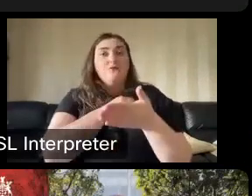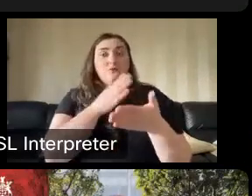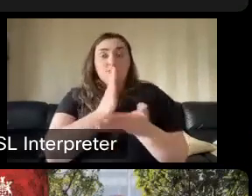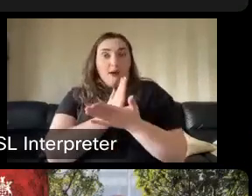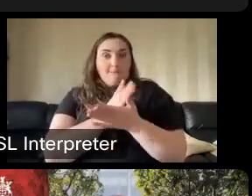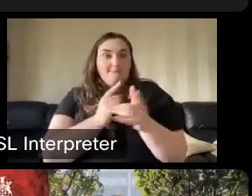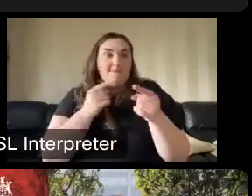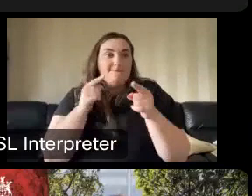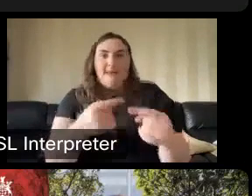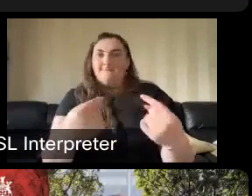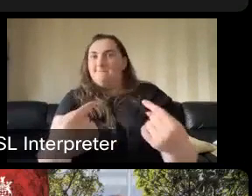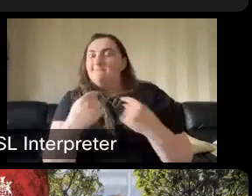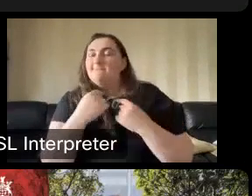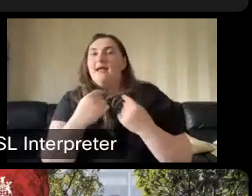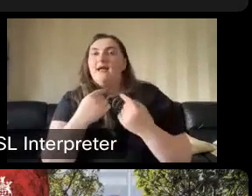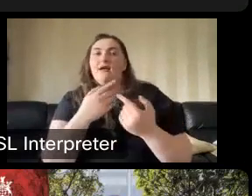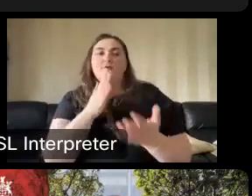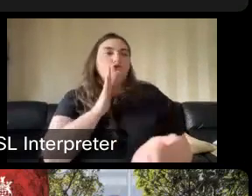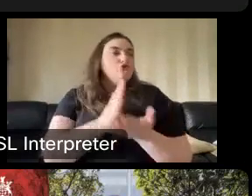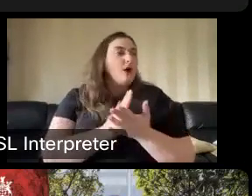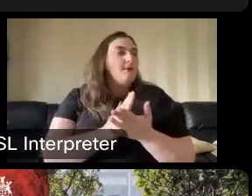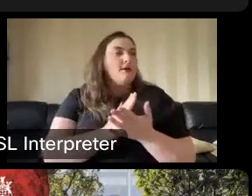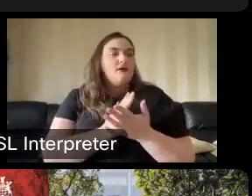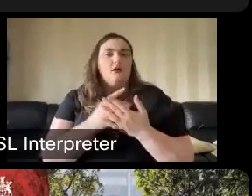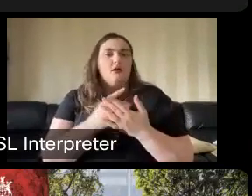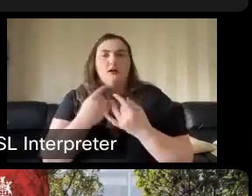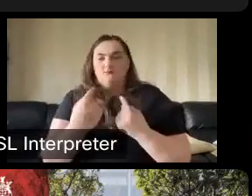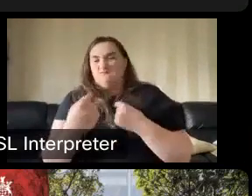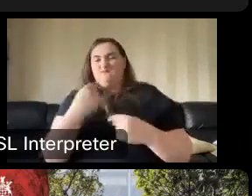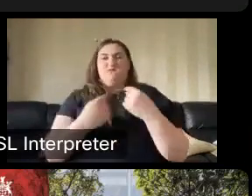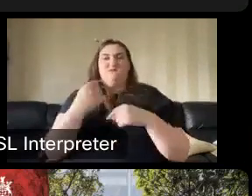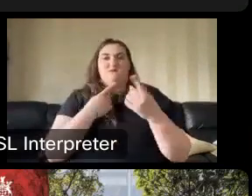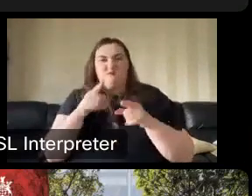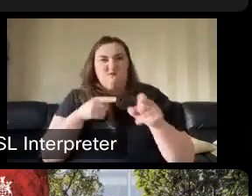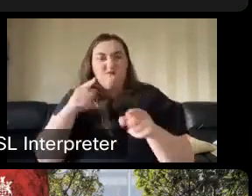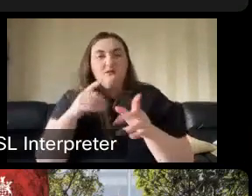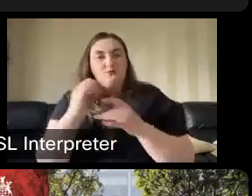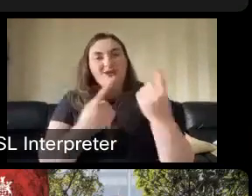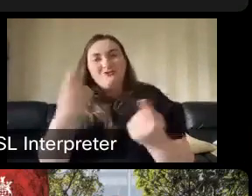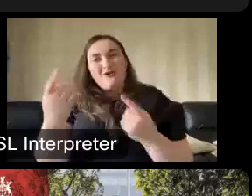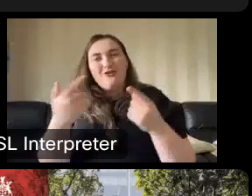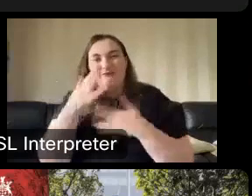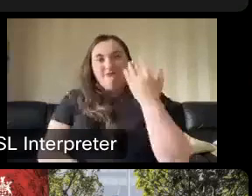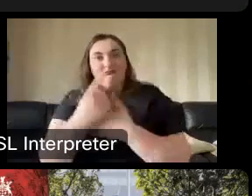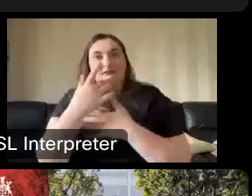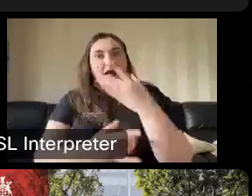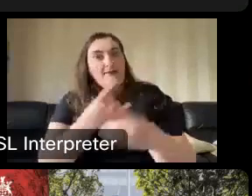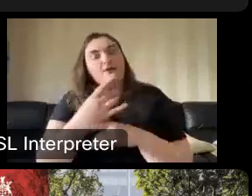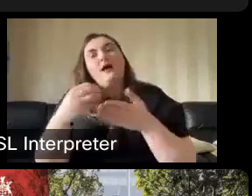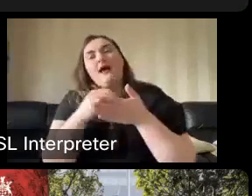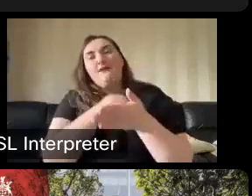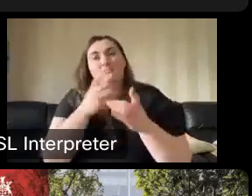each other, stop being hostile to each other when something goes wrong. We've got to do something about our